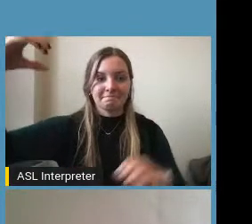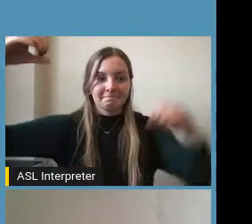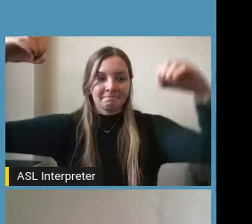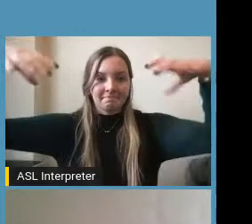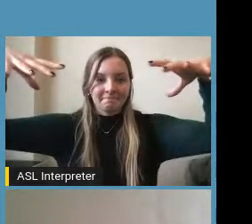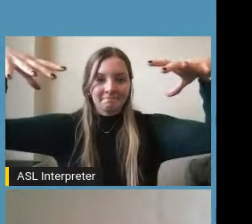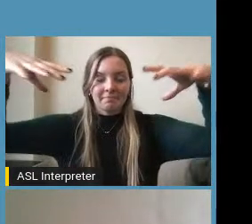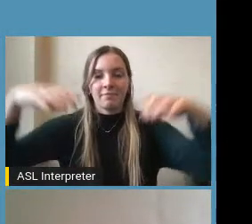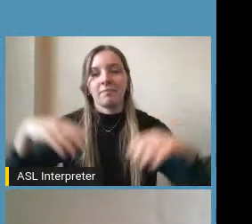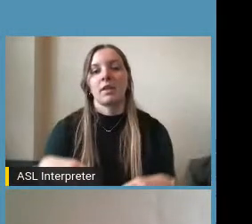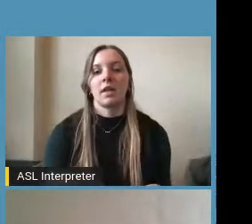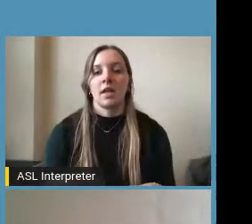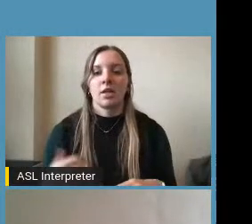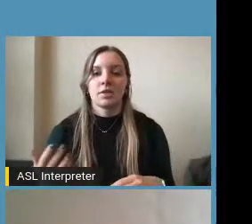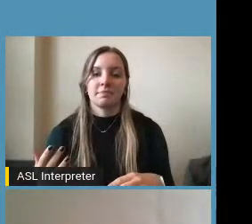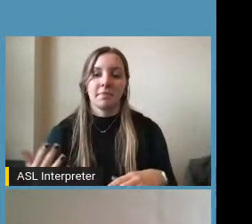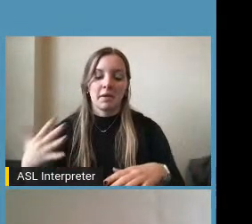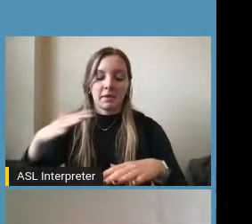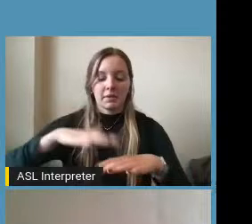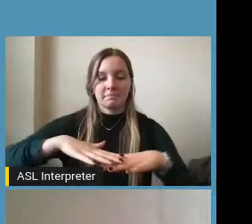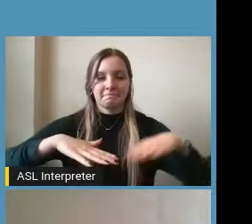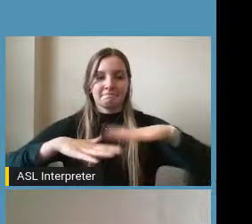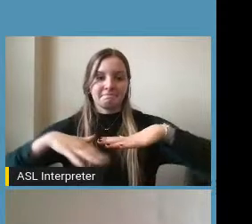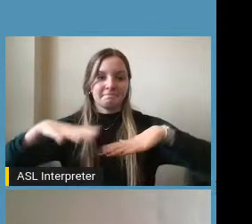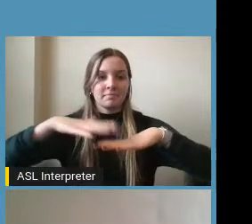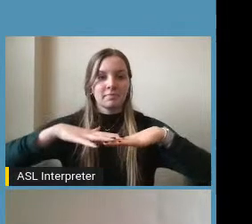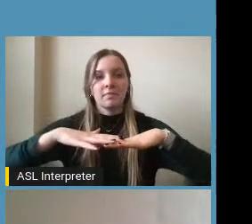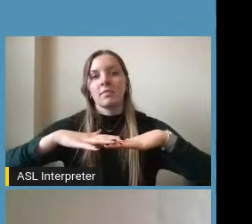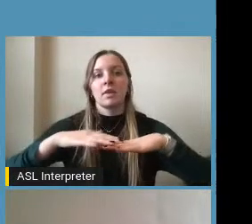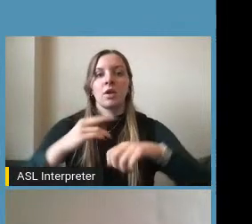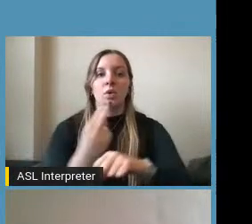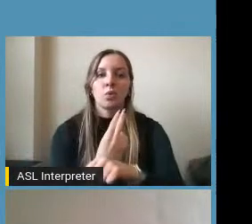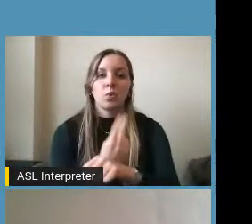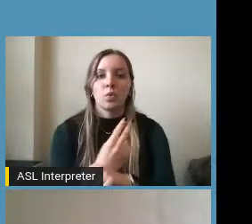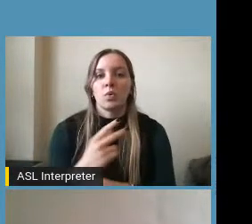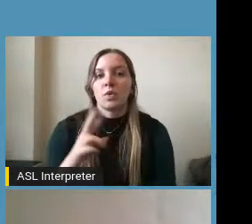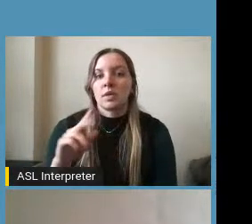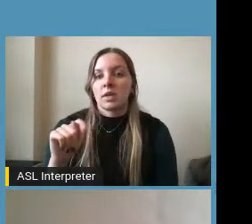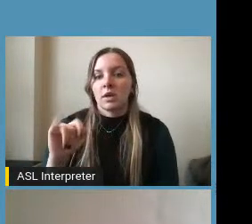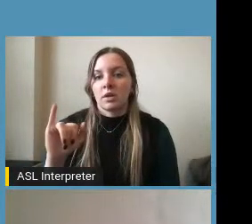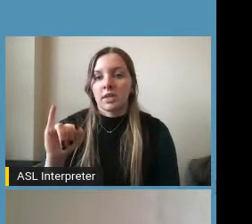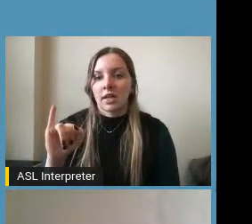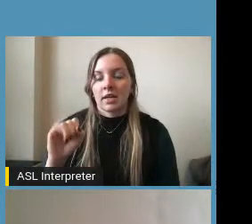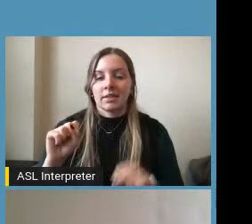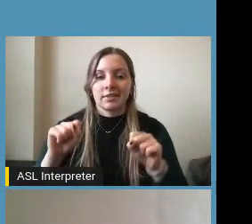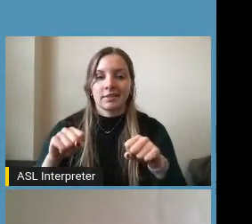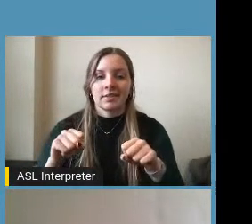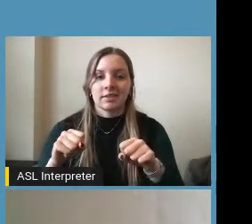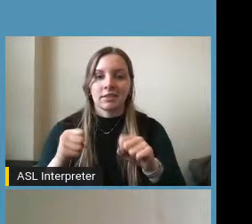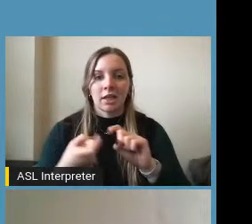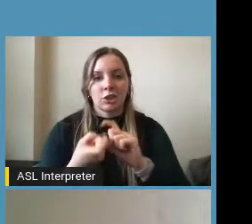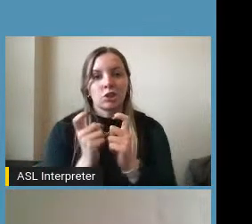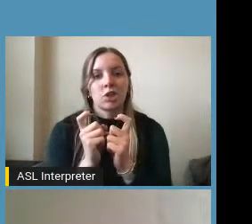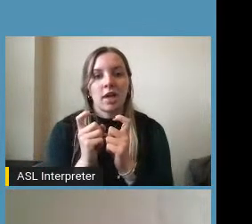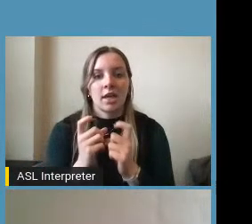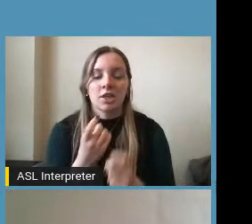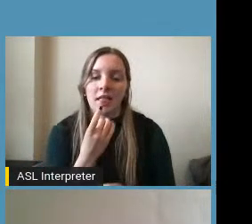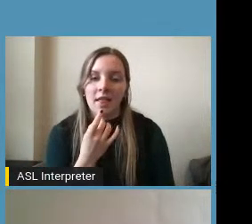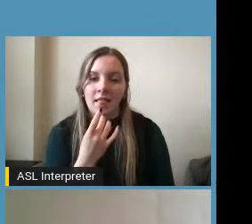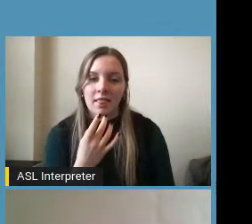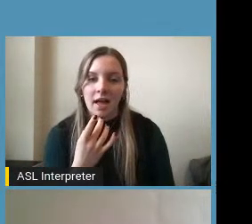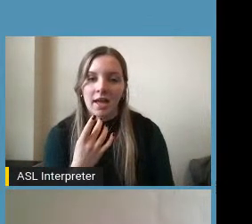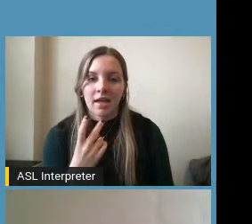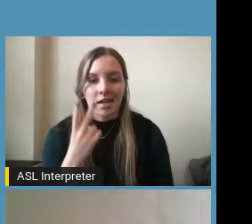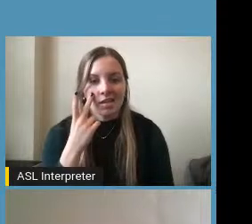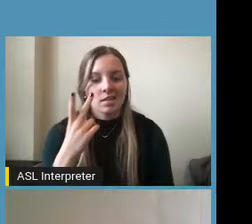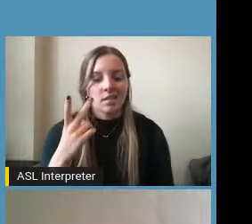an RTI, and special viewing environments know how to then do the relighting and do the mathematical enhancements. So it's a